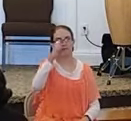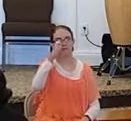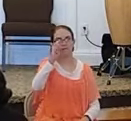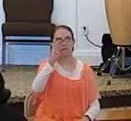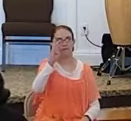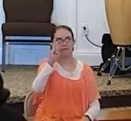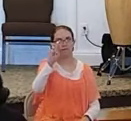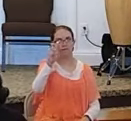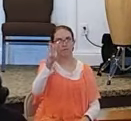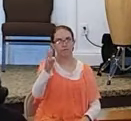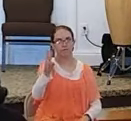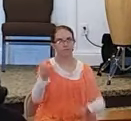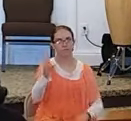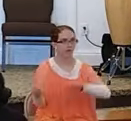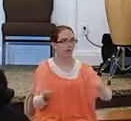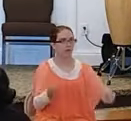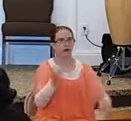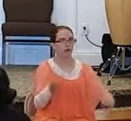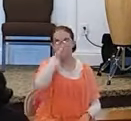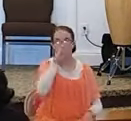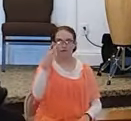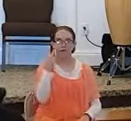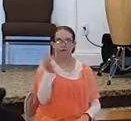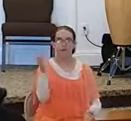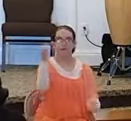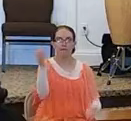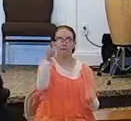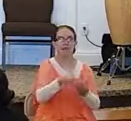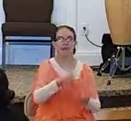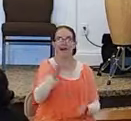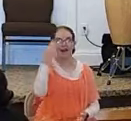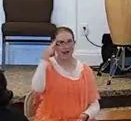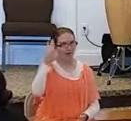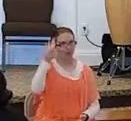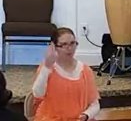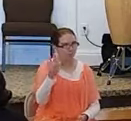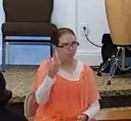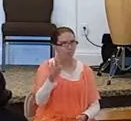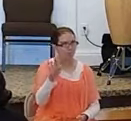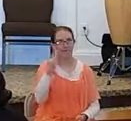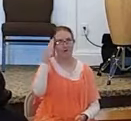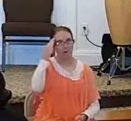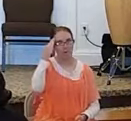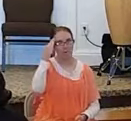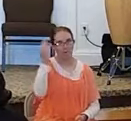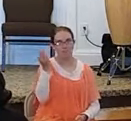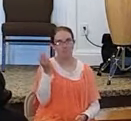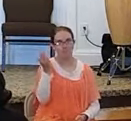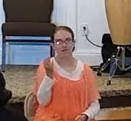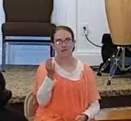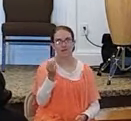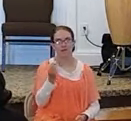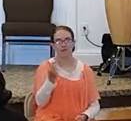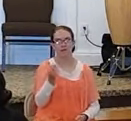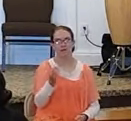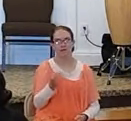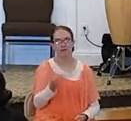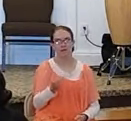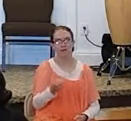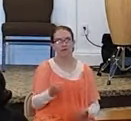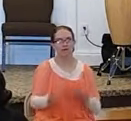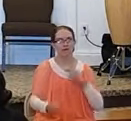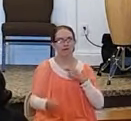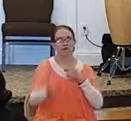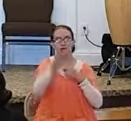and turned and walked out. I've never seen him again. I don't know who he was. You know what? It was just confirmation to me